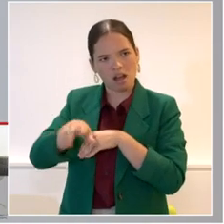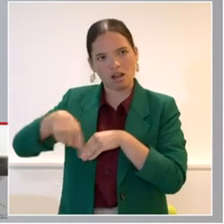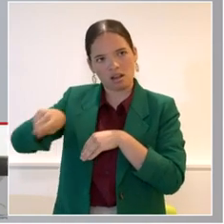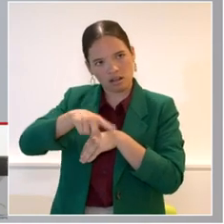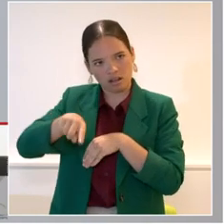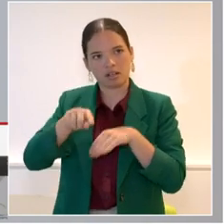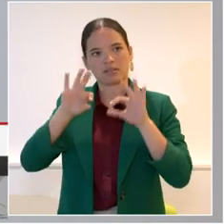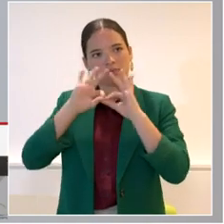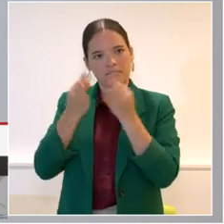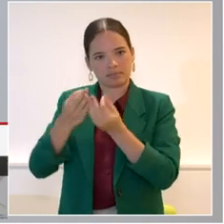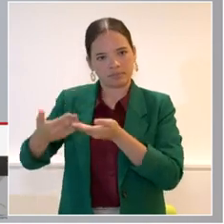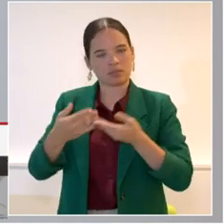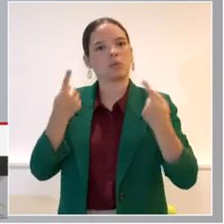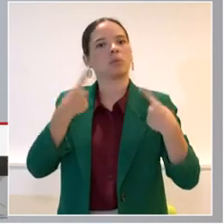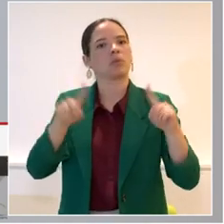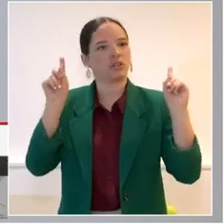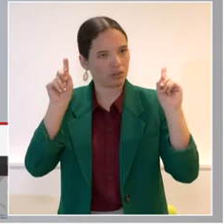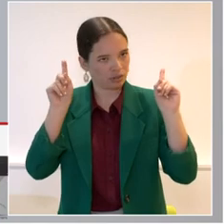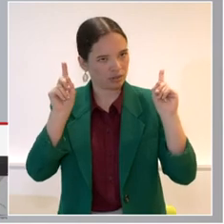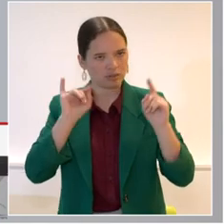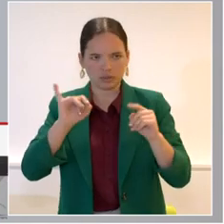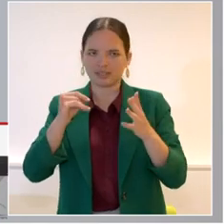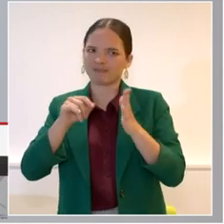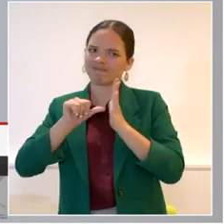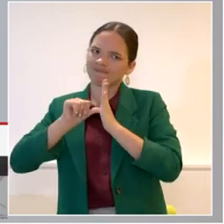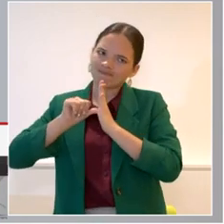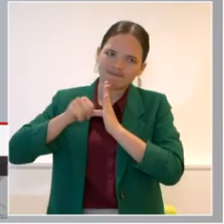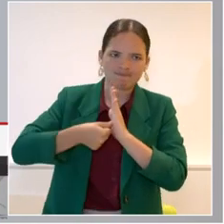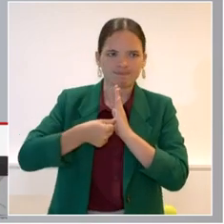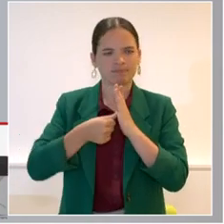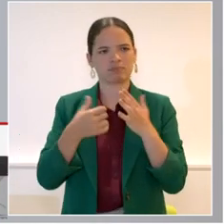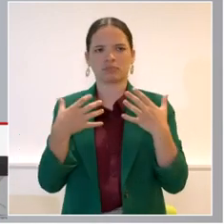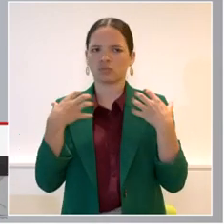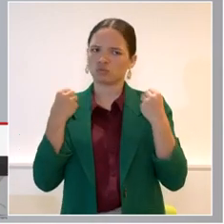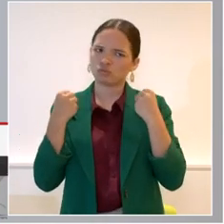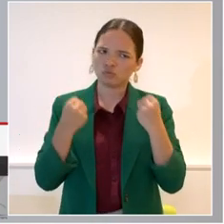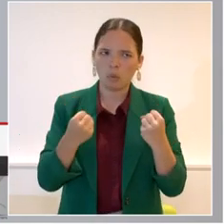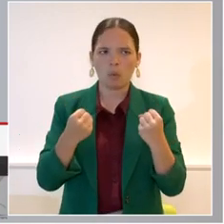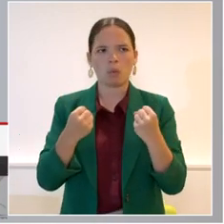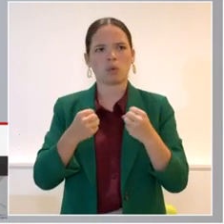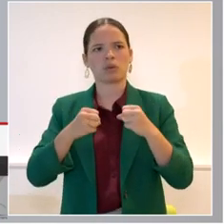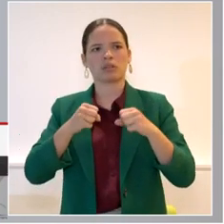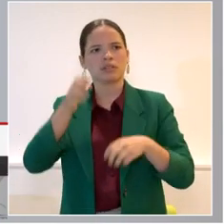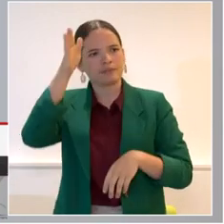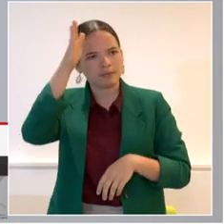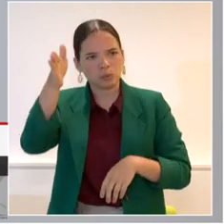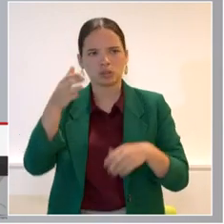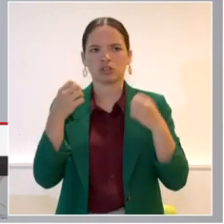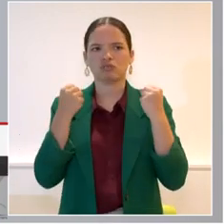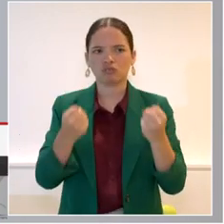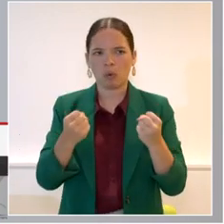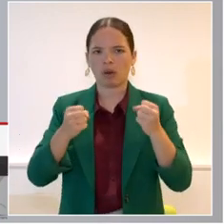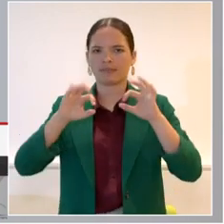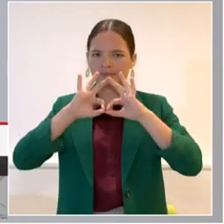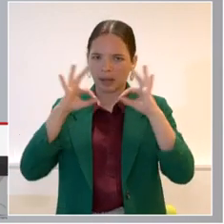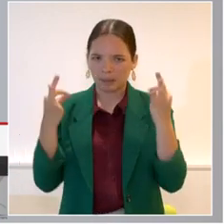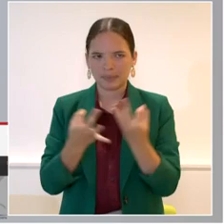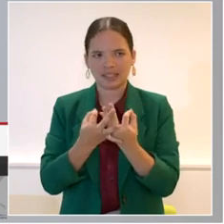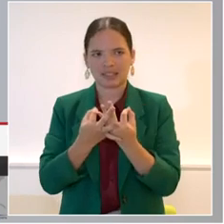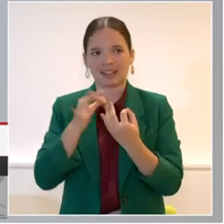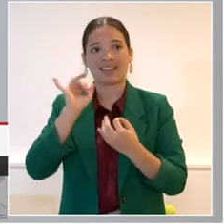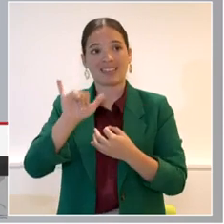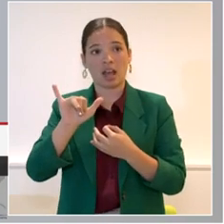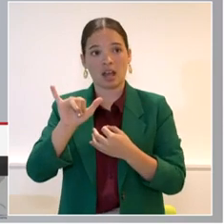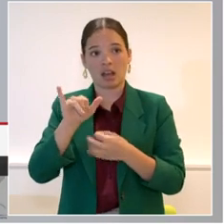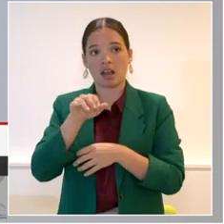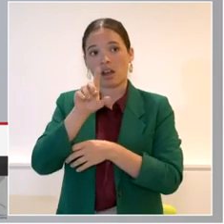highlighted Strong Future, Strong Families, which has provided 132 new moms with